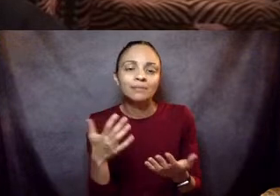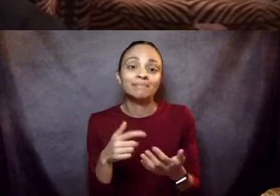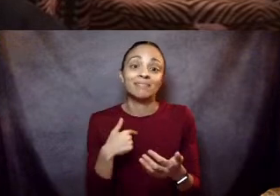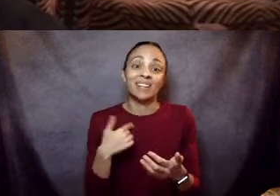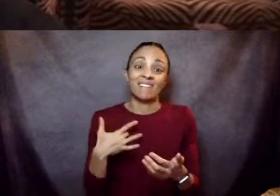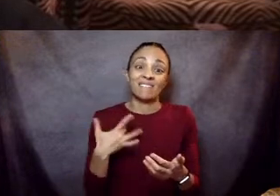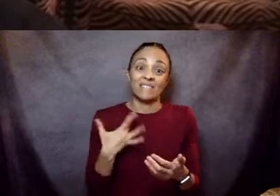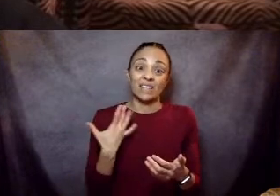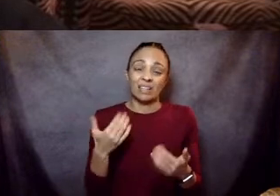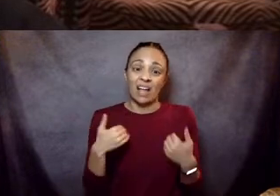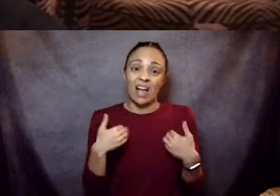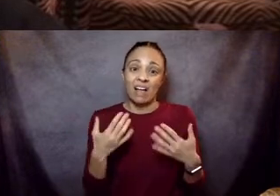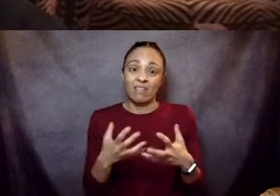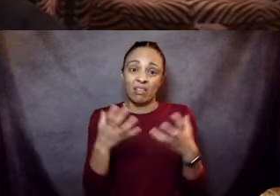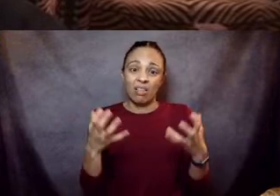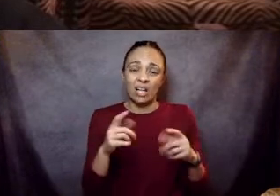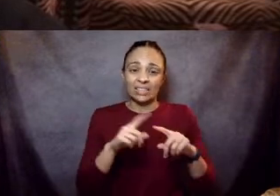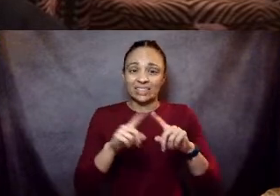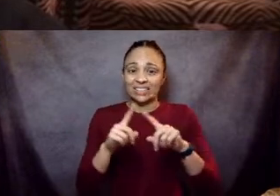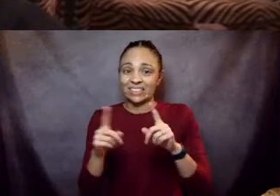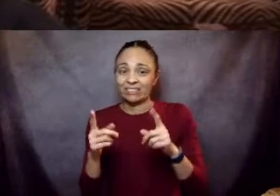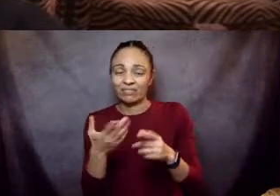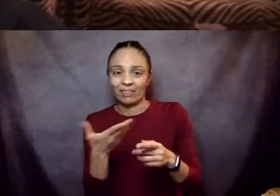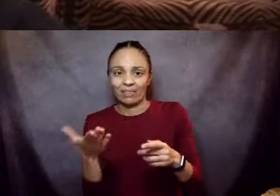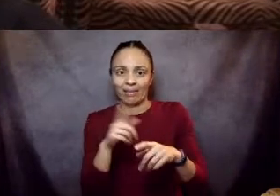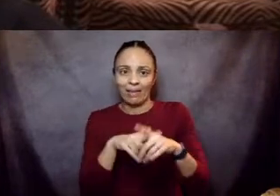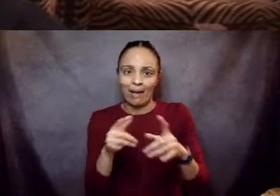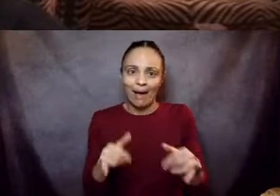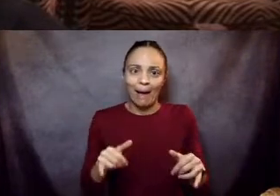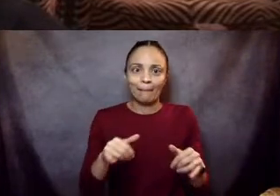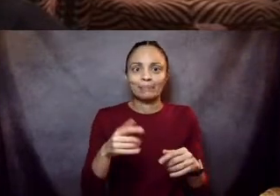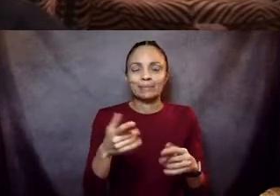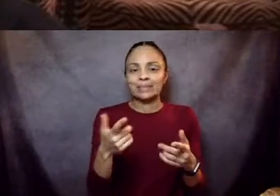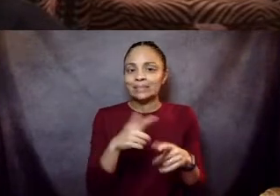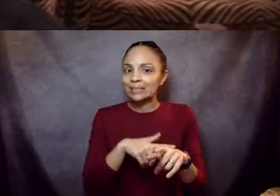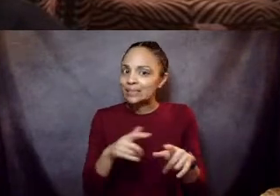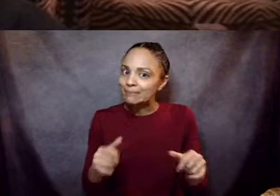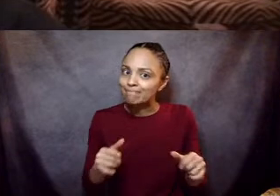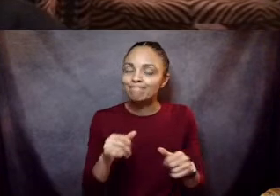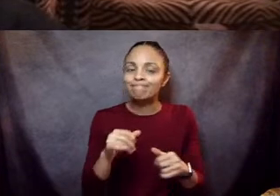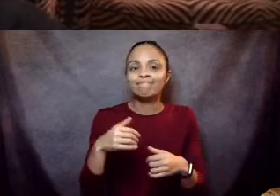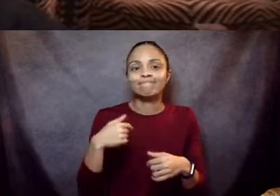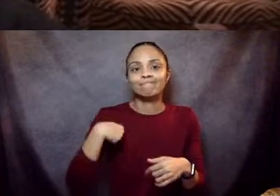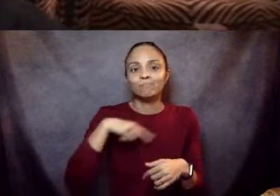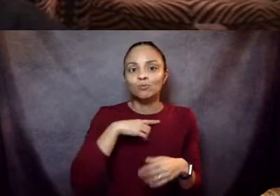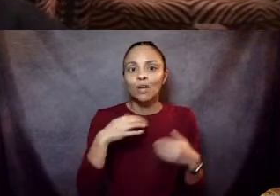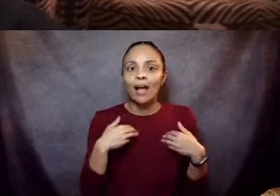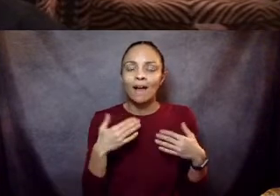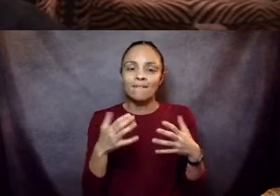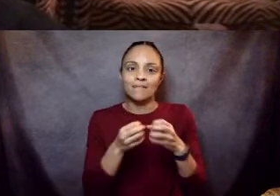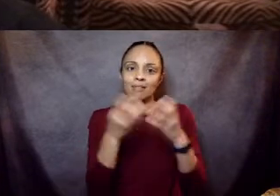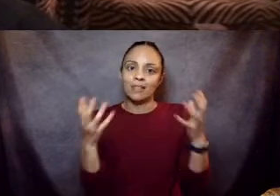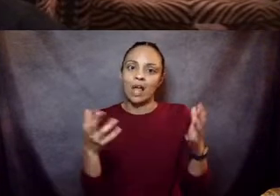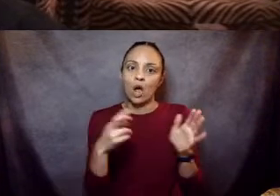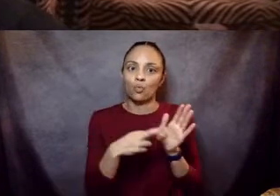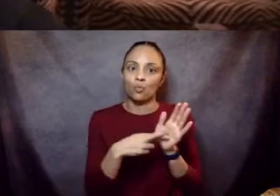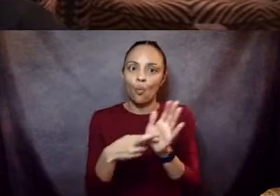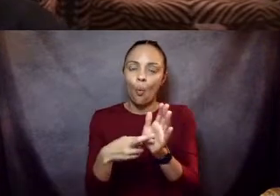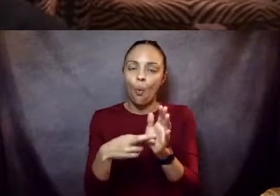a serious juggling act, but I just said we all have many roles to play. And I step fully